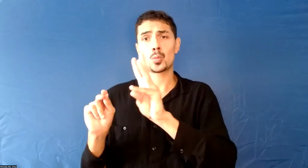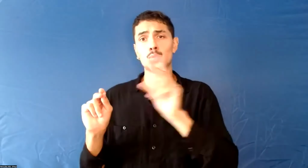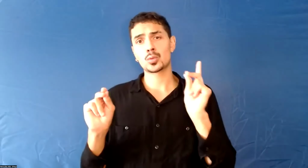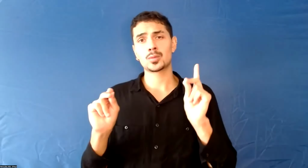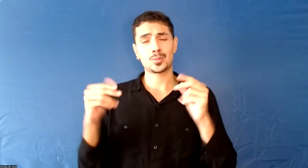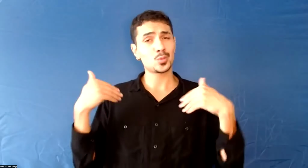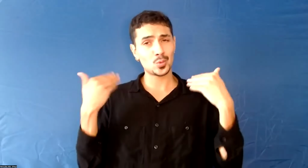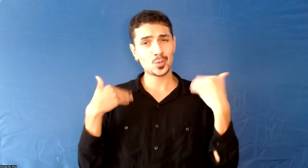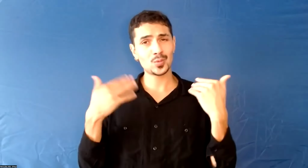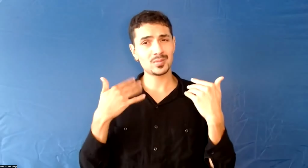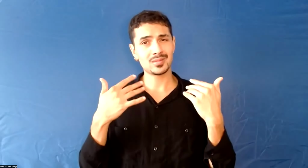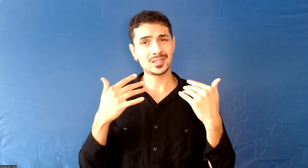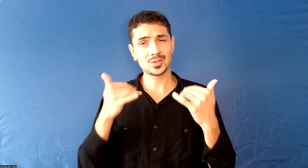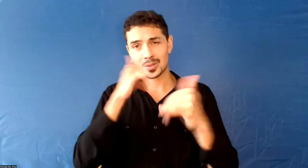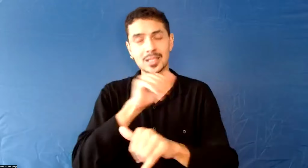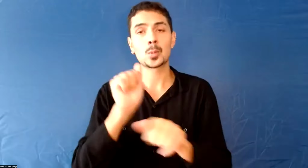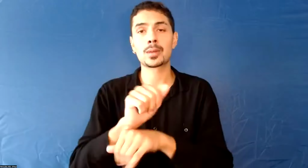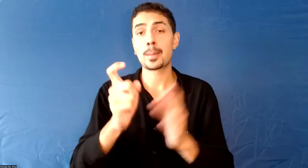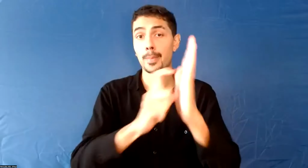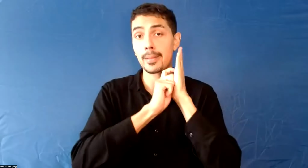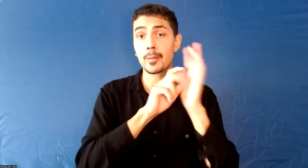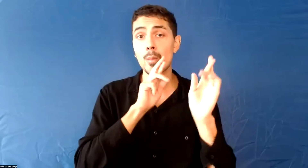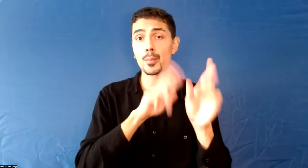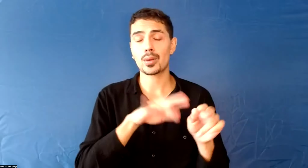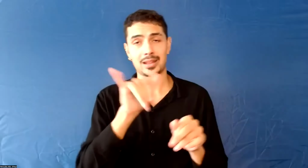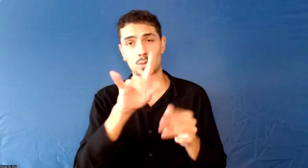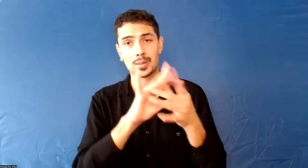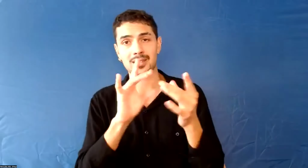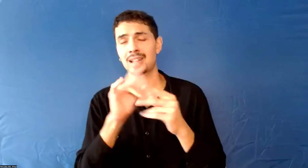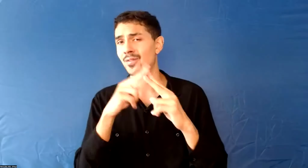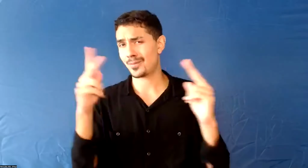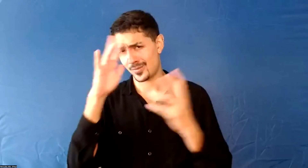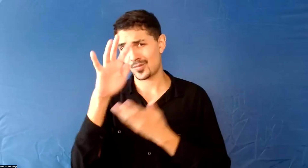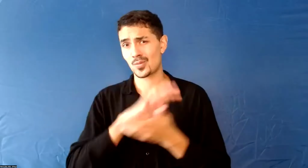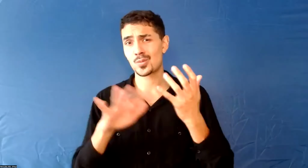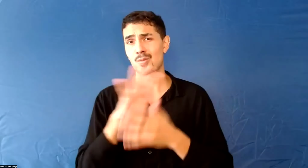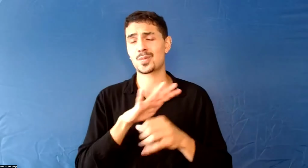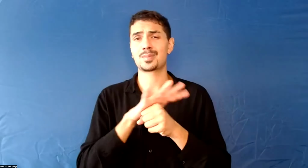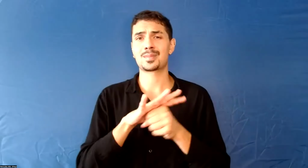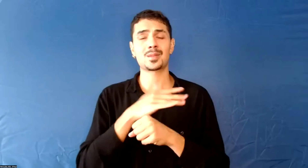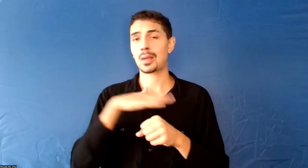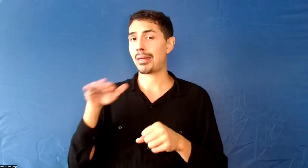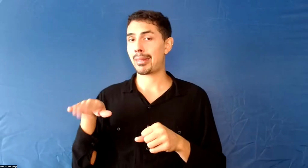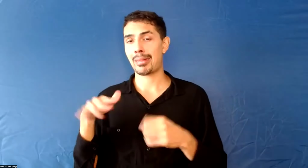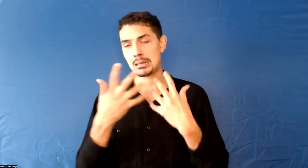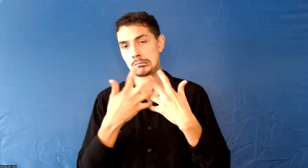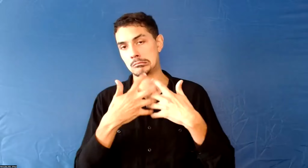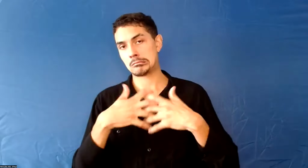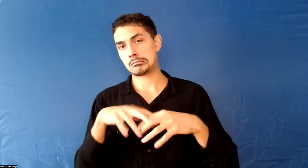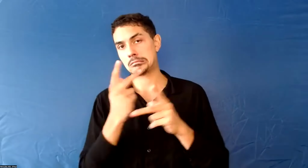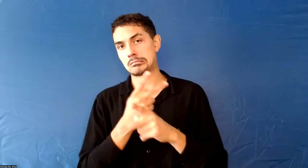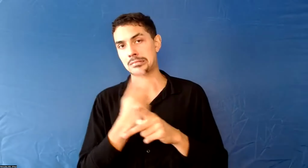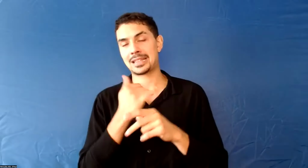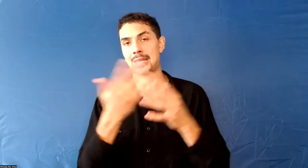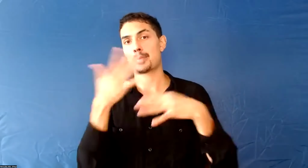tricky, right? With mandated reporting, like you had mentioned, it's a very confusing space because we haven't quite worked that out in mainstream